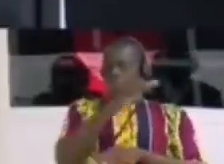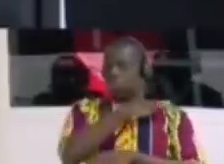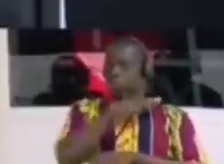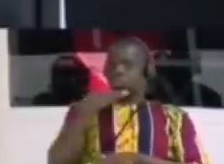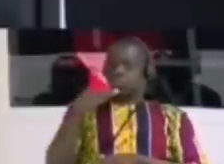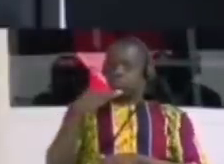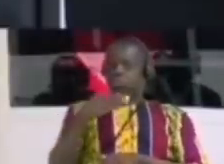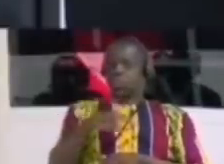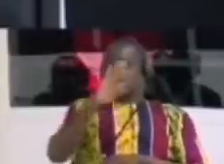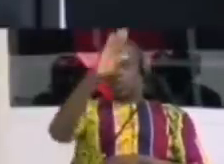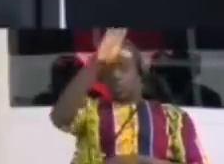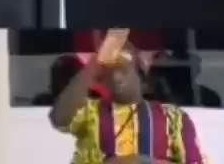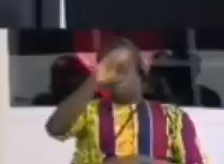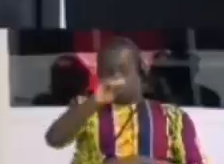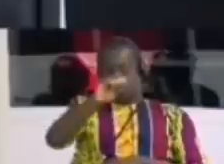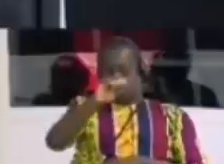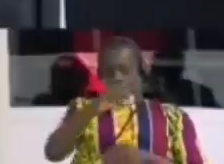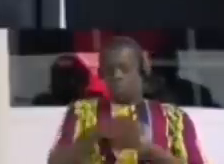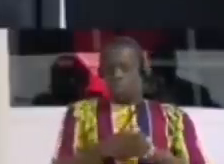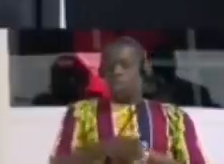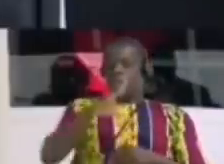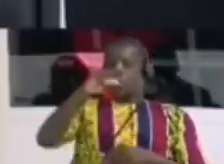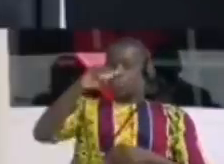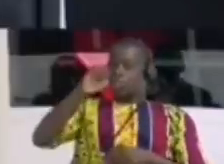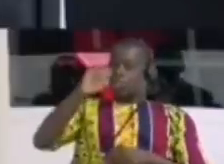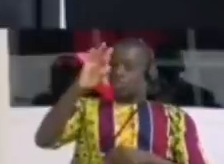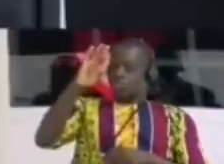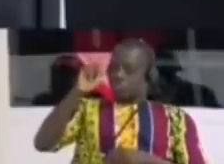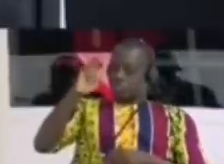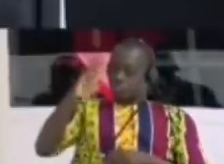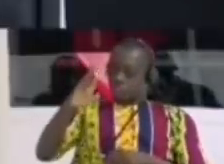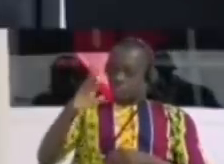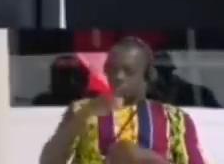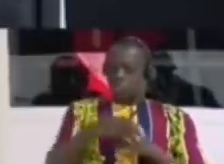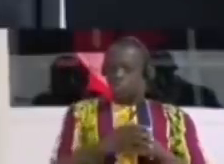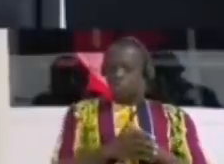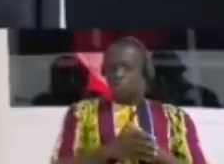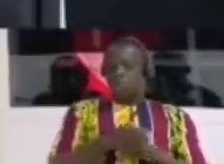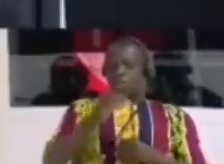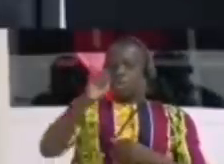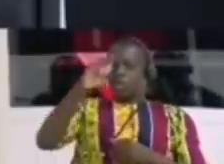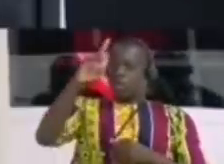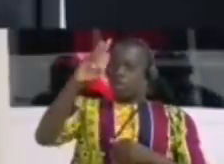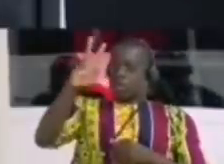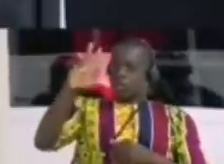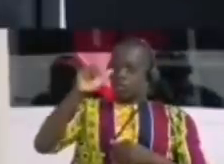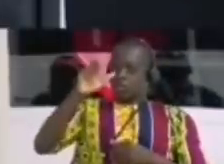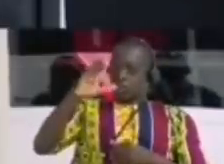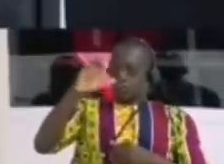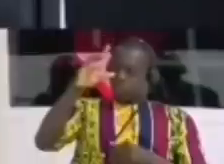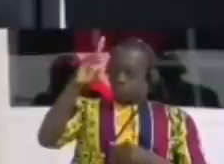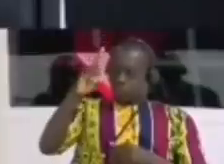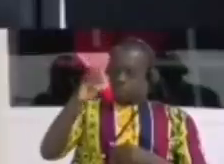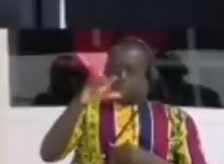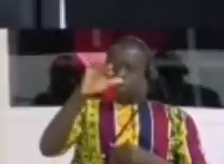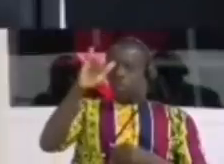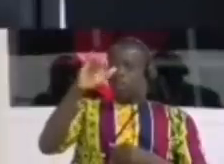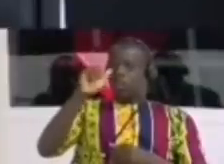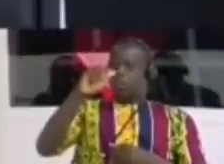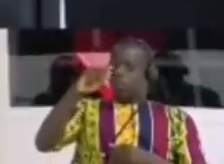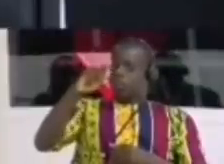out by Peter Singate, Edward Singate, Yankuba